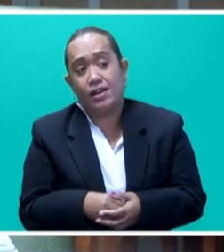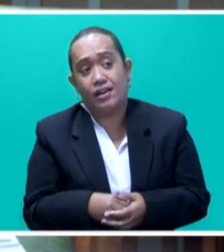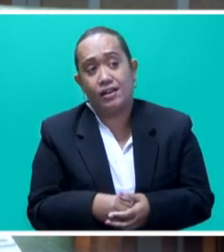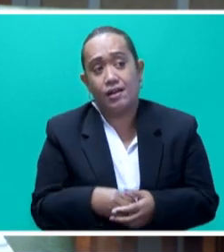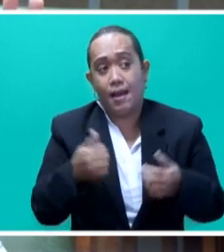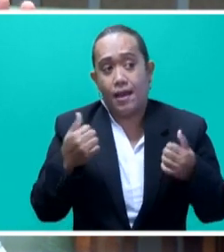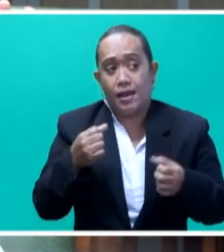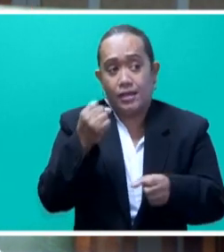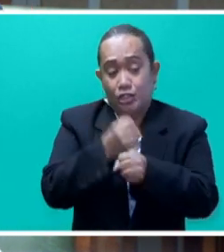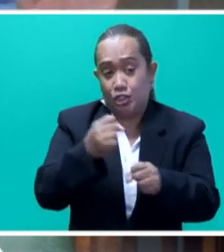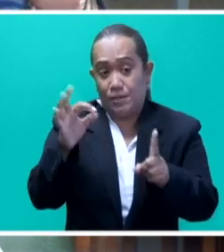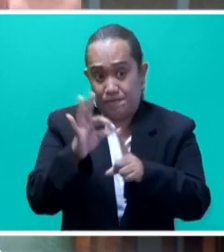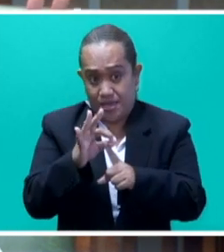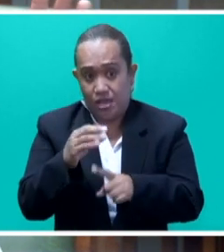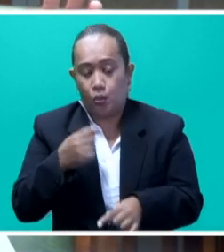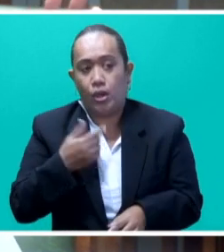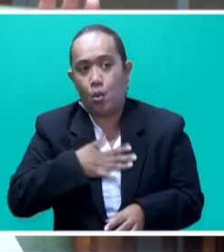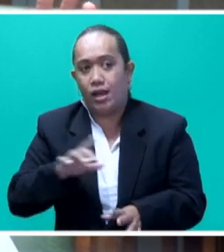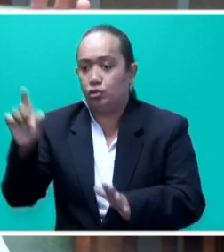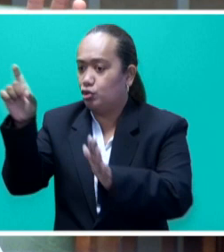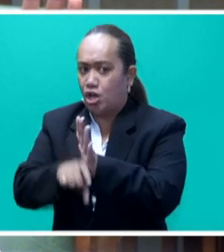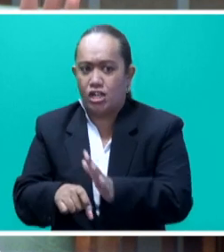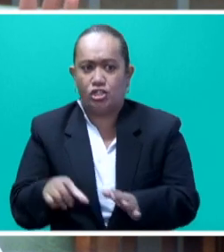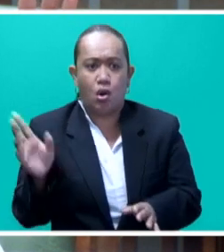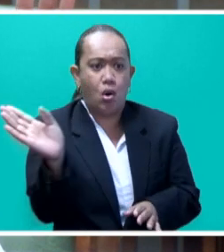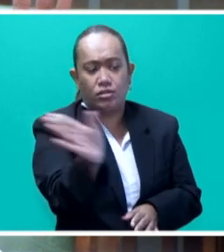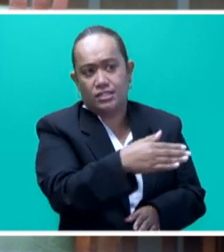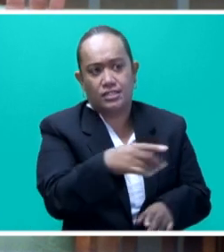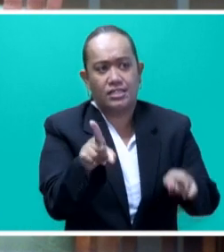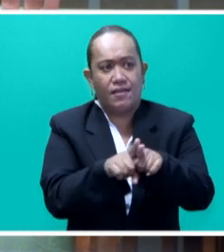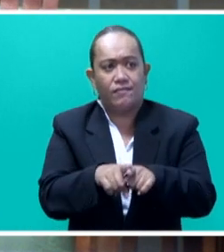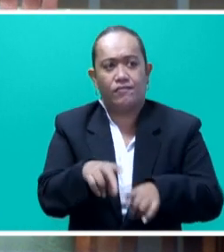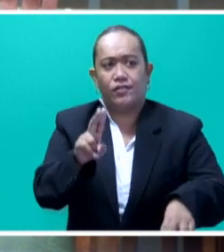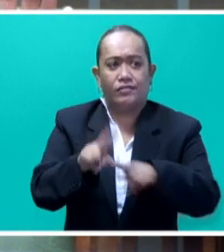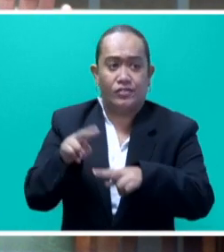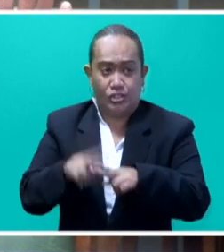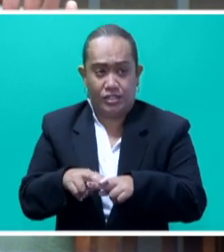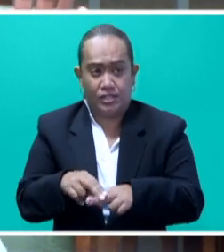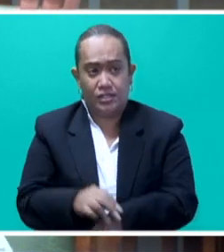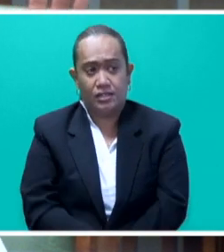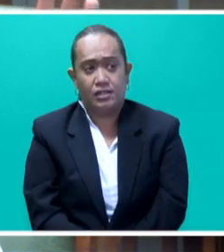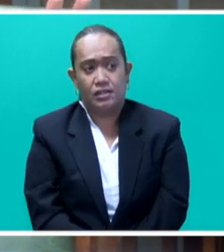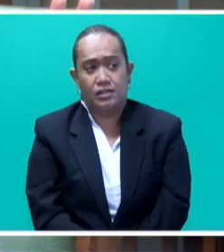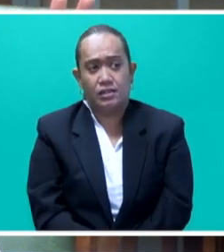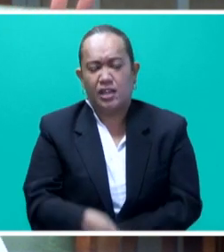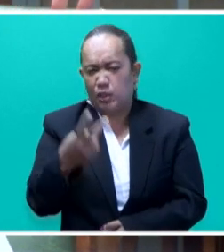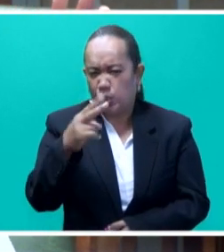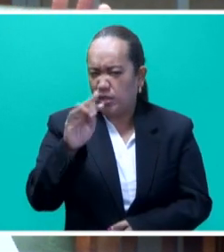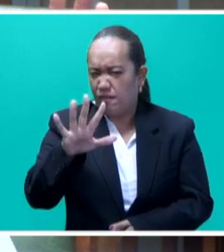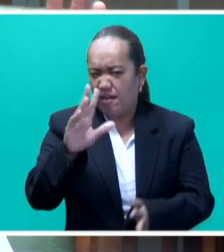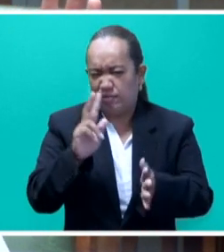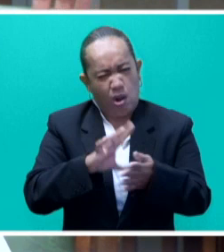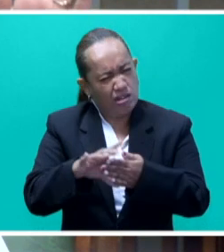will charge the same rate for all the doctors everywhere in Fiji. And I think they originally quoted it was $25 or $20 a